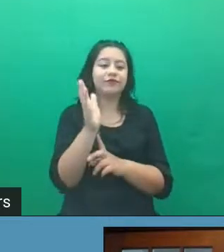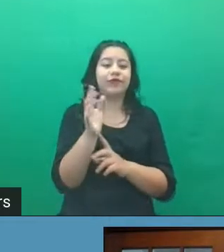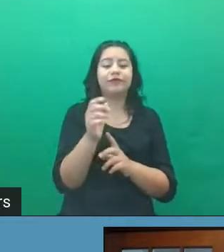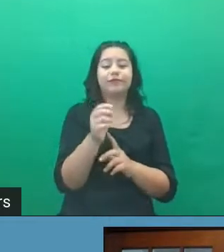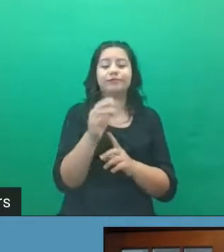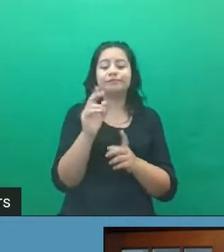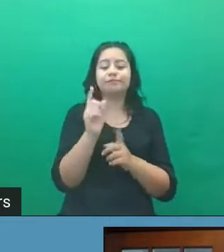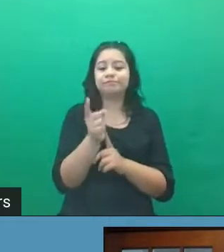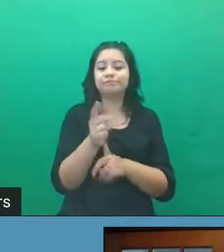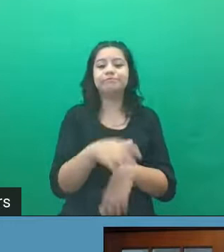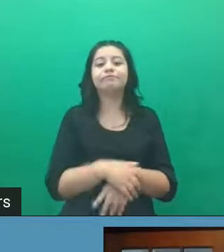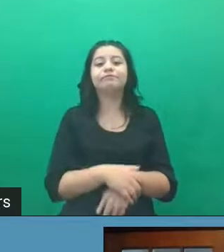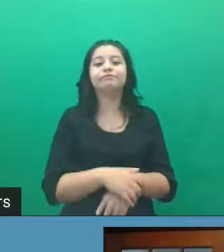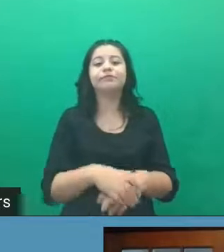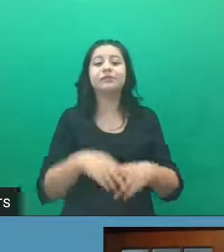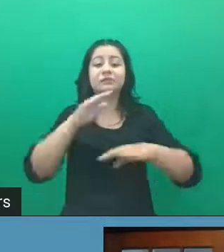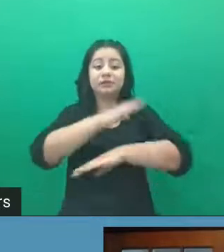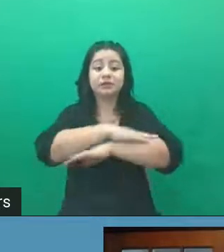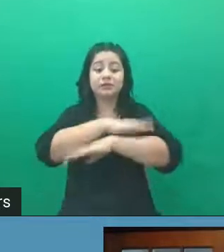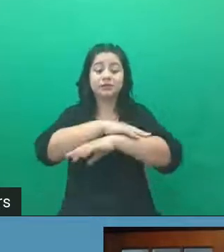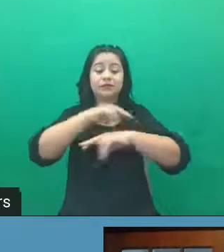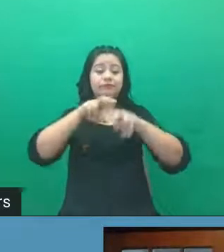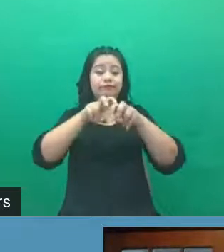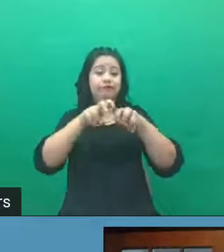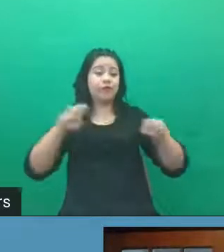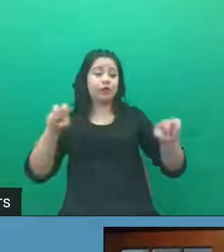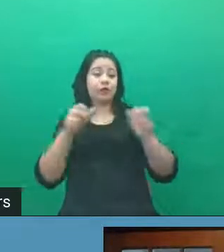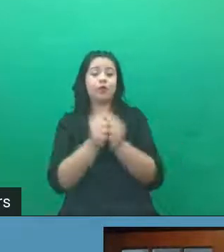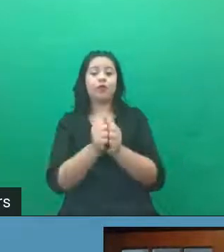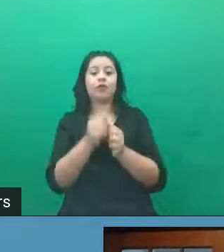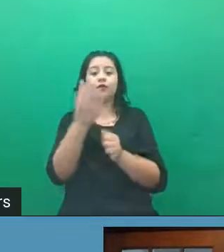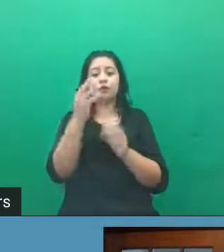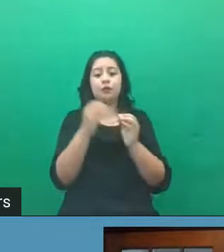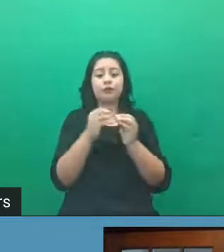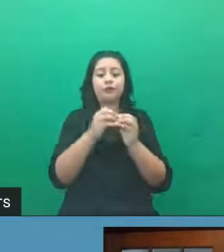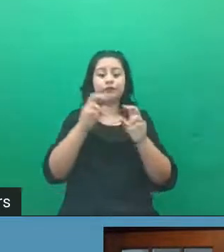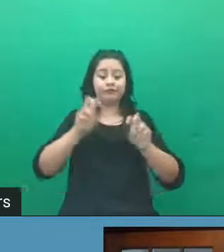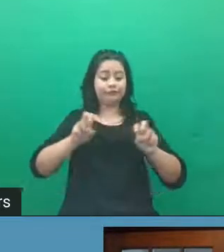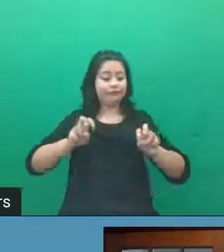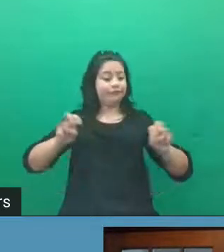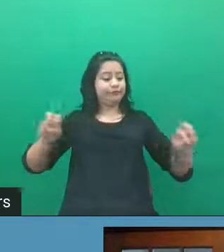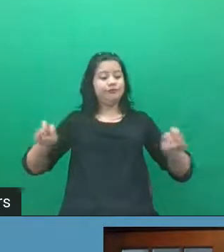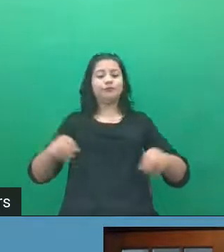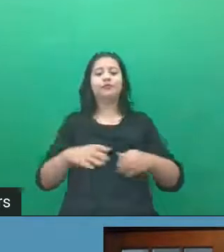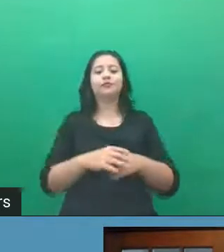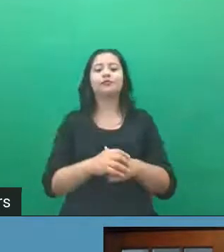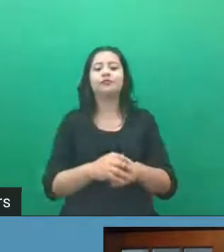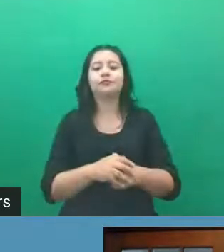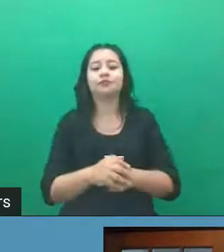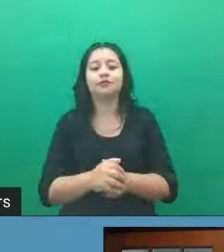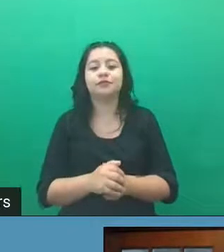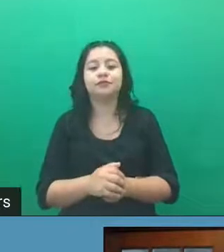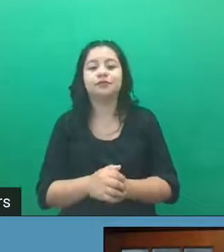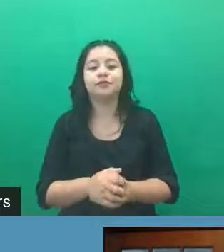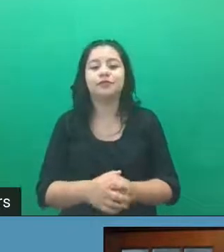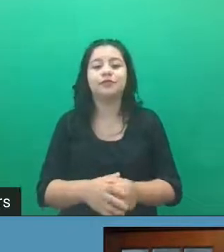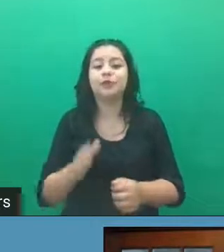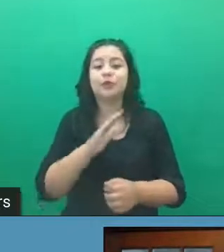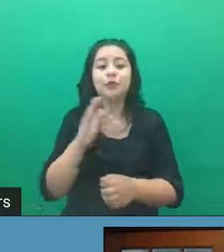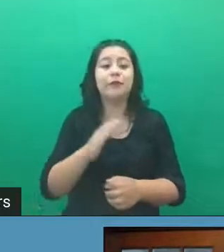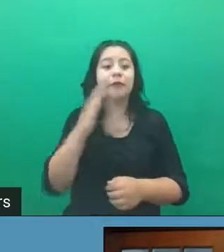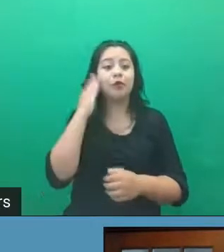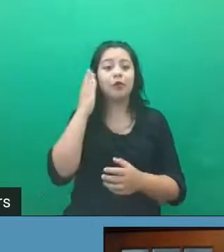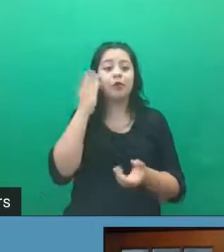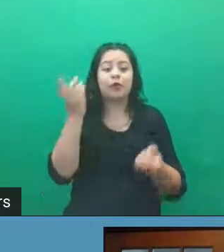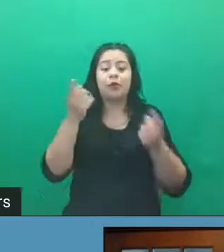at a table with four seats. Right. And it was, you never know what you were